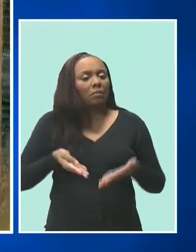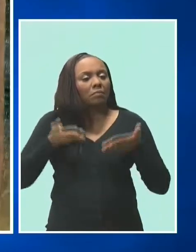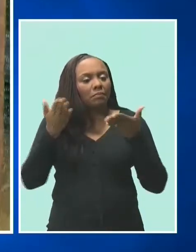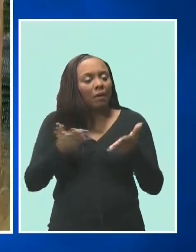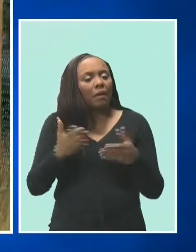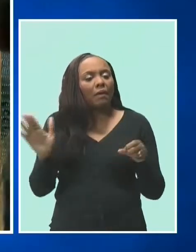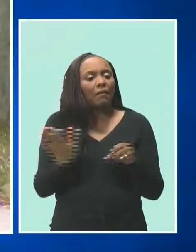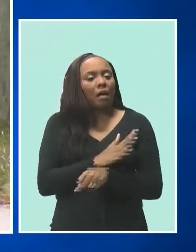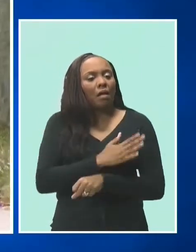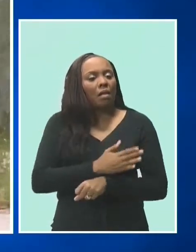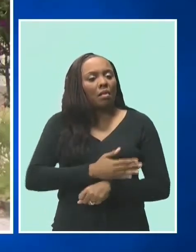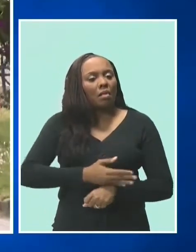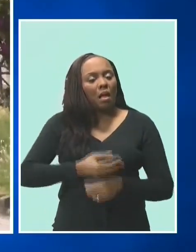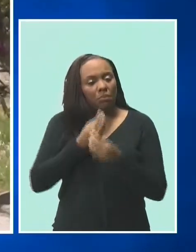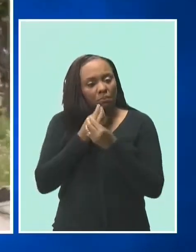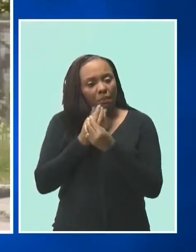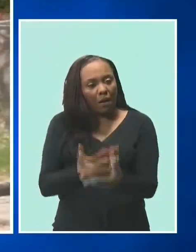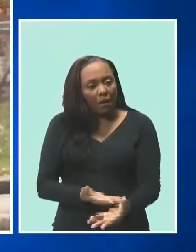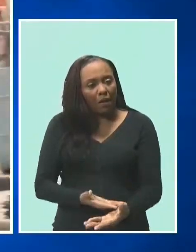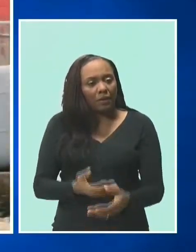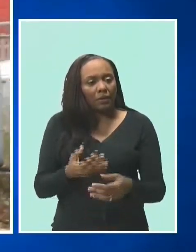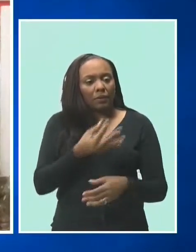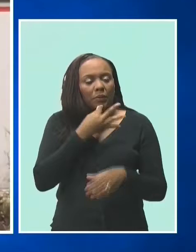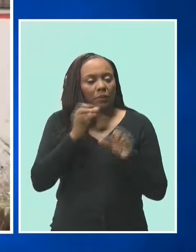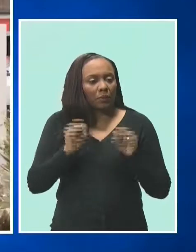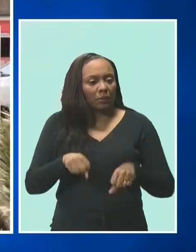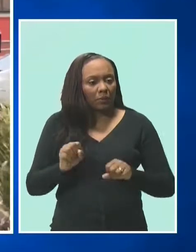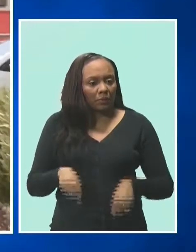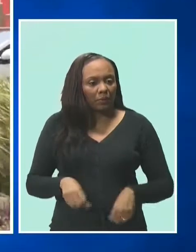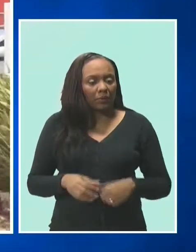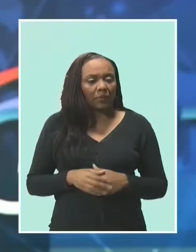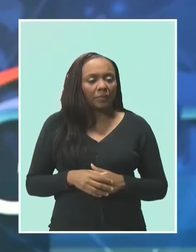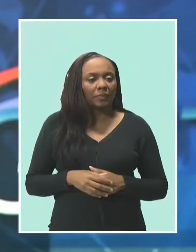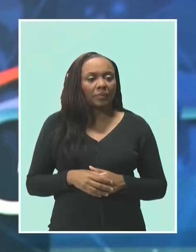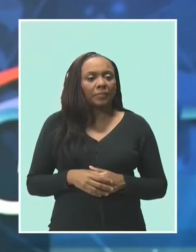full statement on the situation as soon as possible.